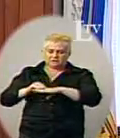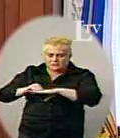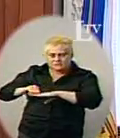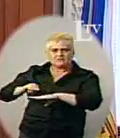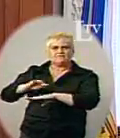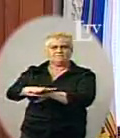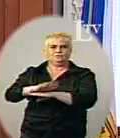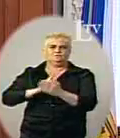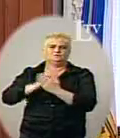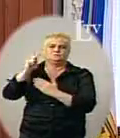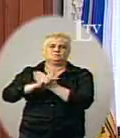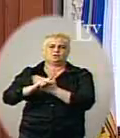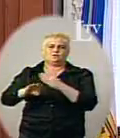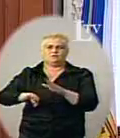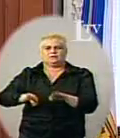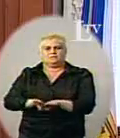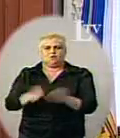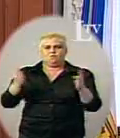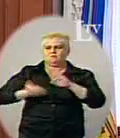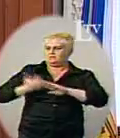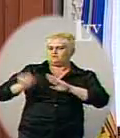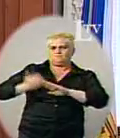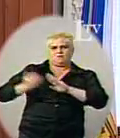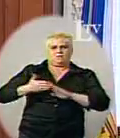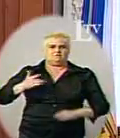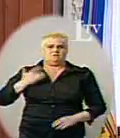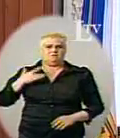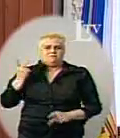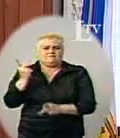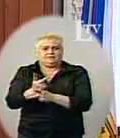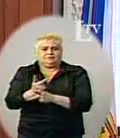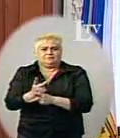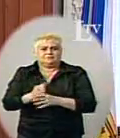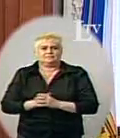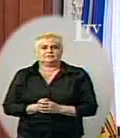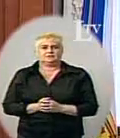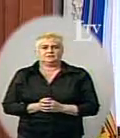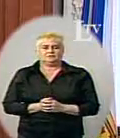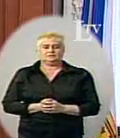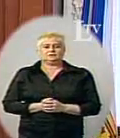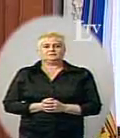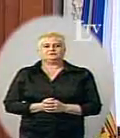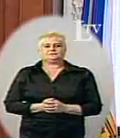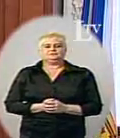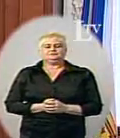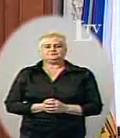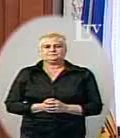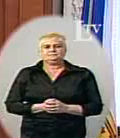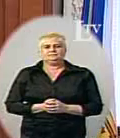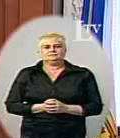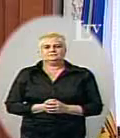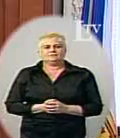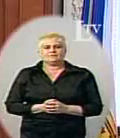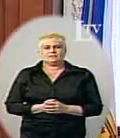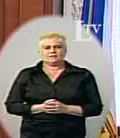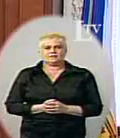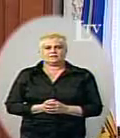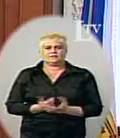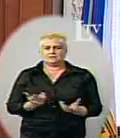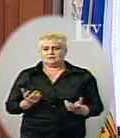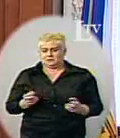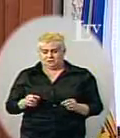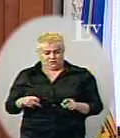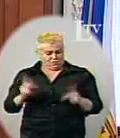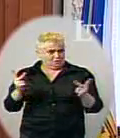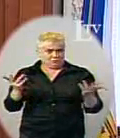important programs and services Nova Scotians want and need. But opportunity really just drops